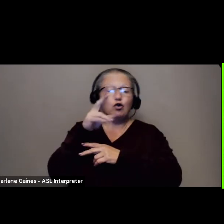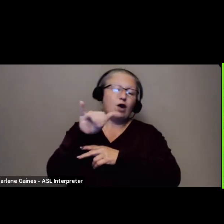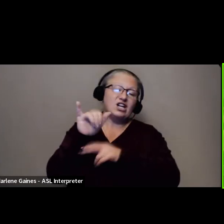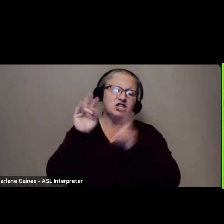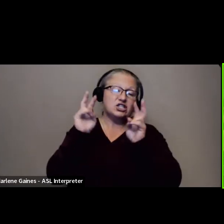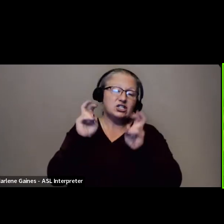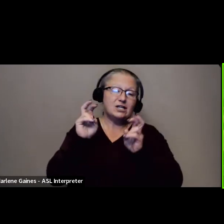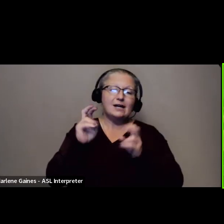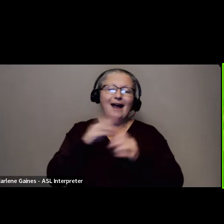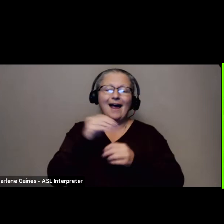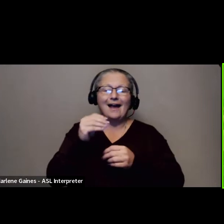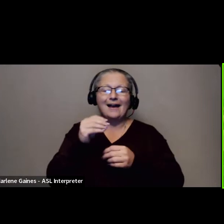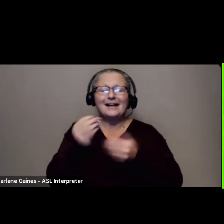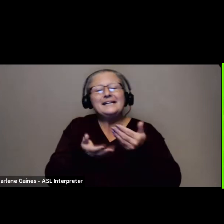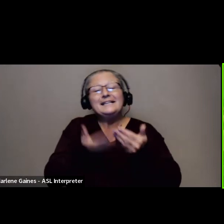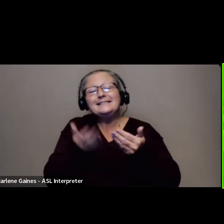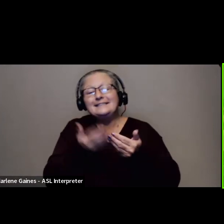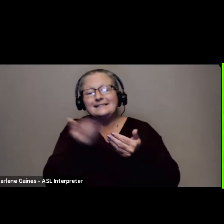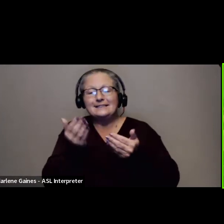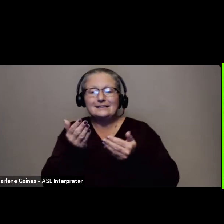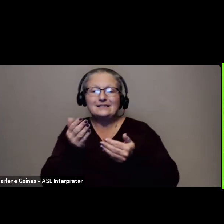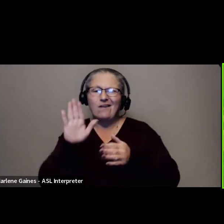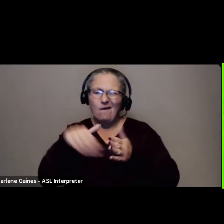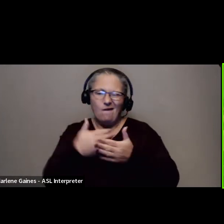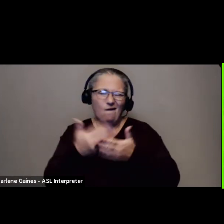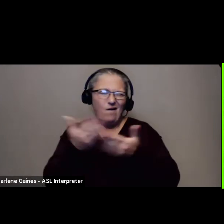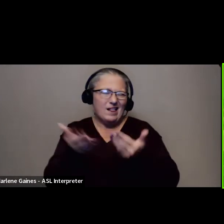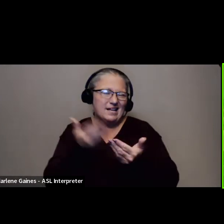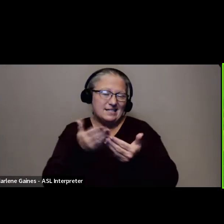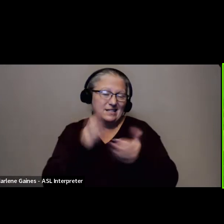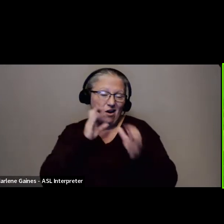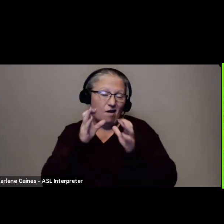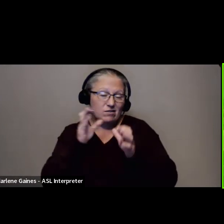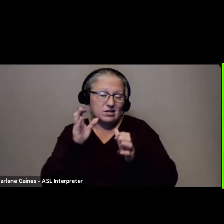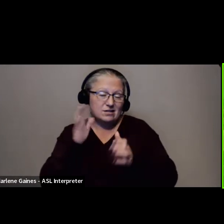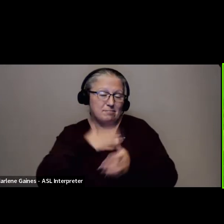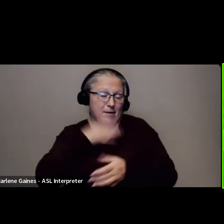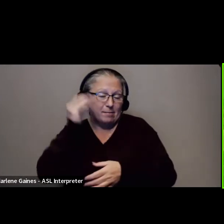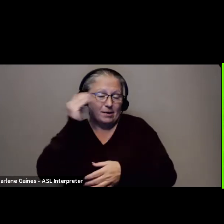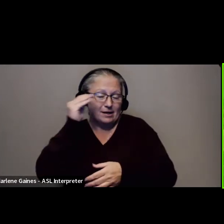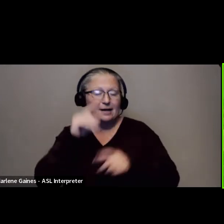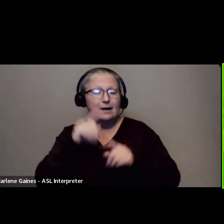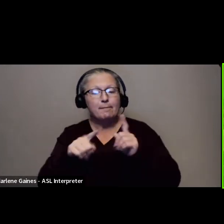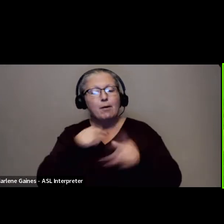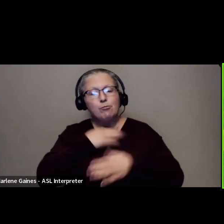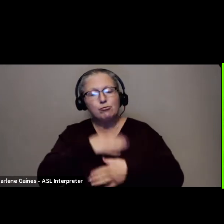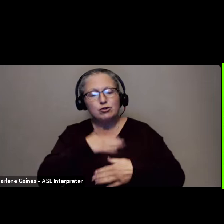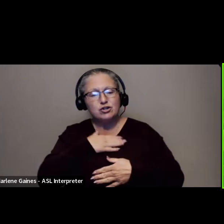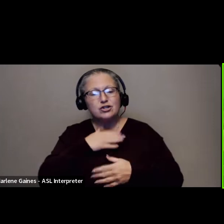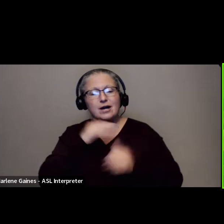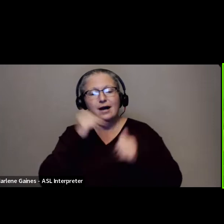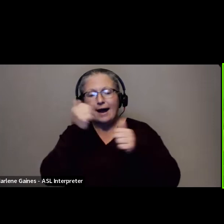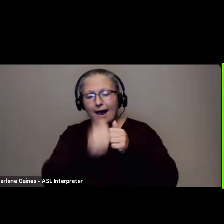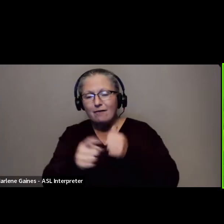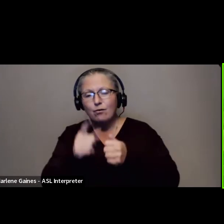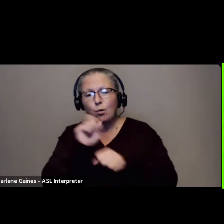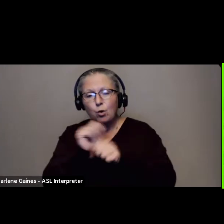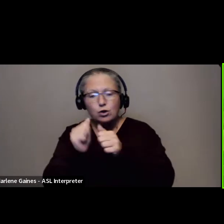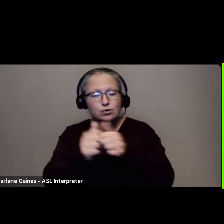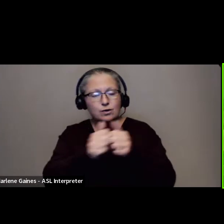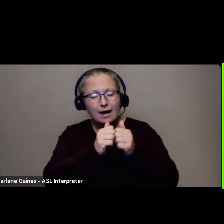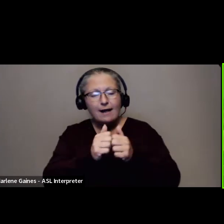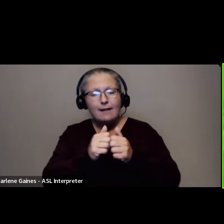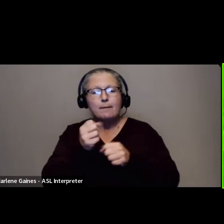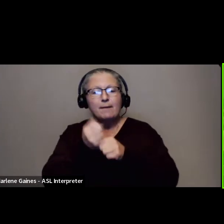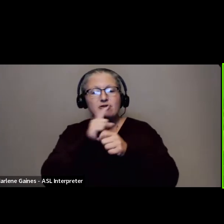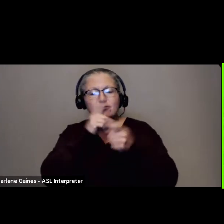easy conversations, which we had all easy today, if you ask me. But I appreciate everyone working together to make this